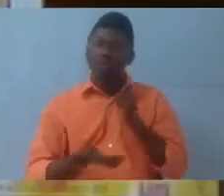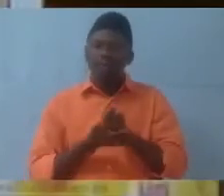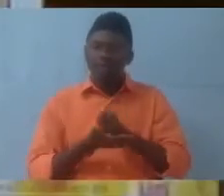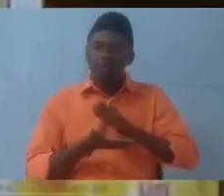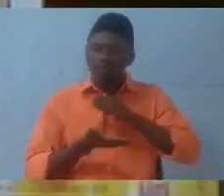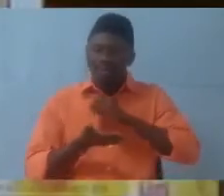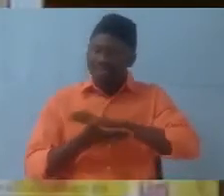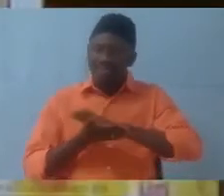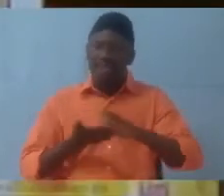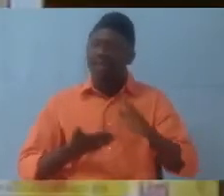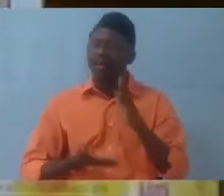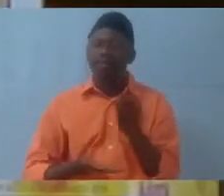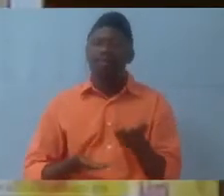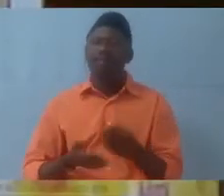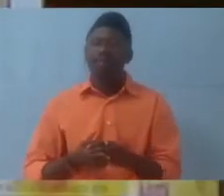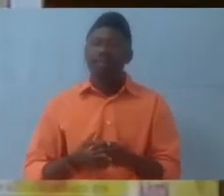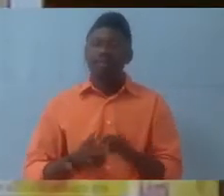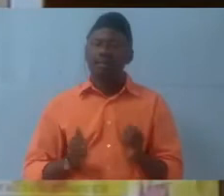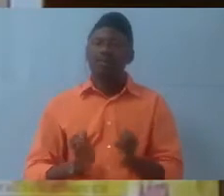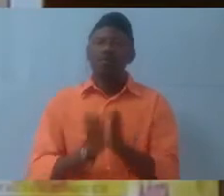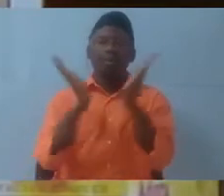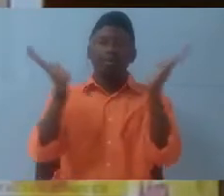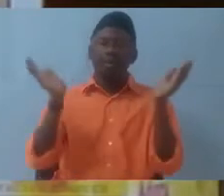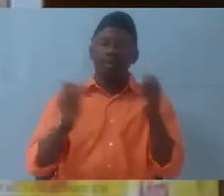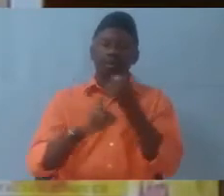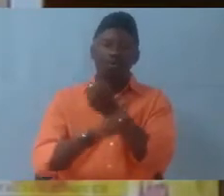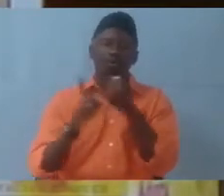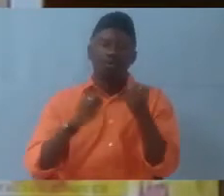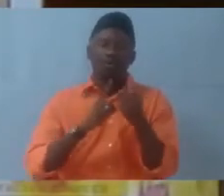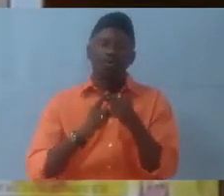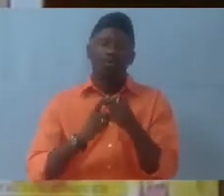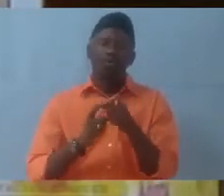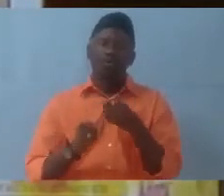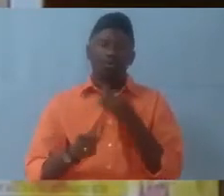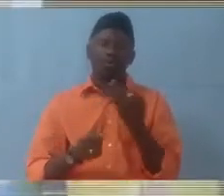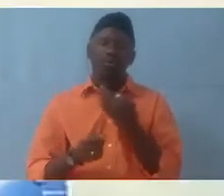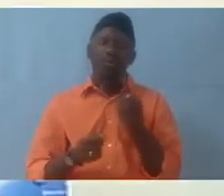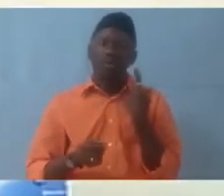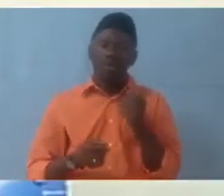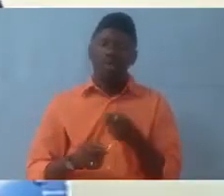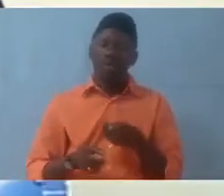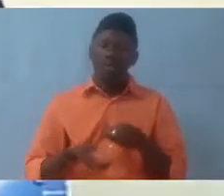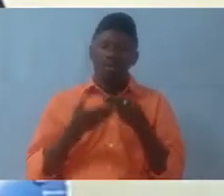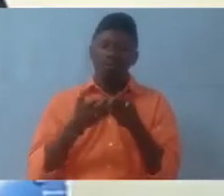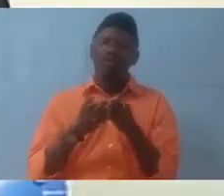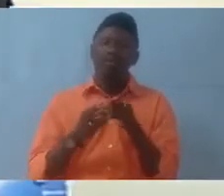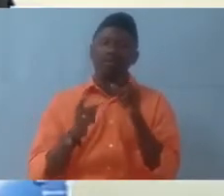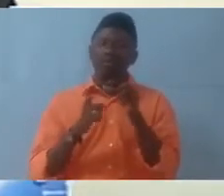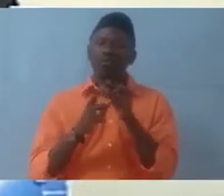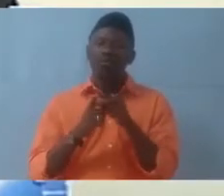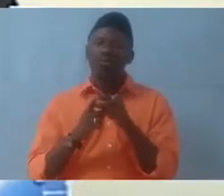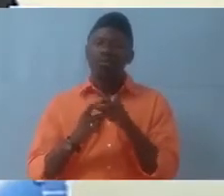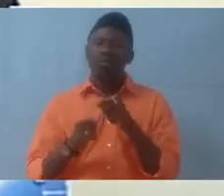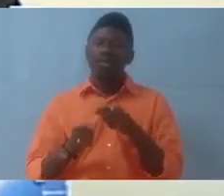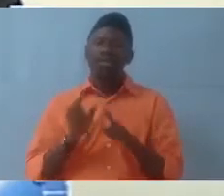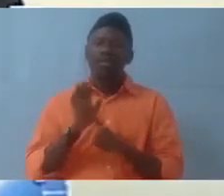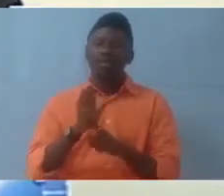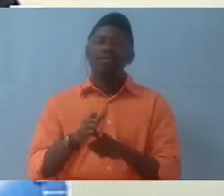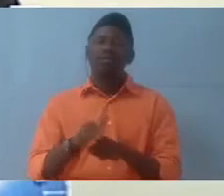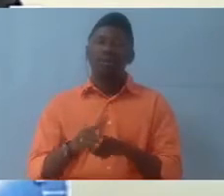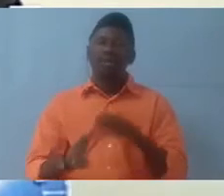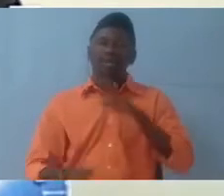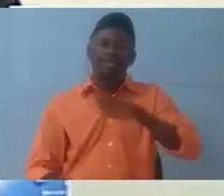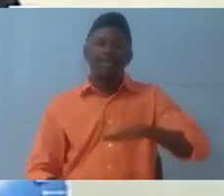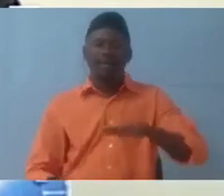yenn boori. He compared the situation to, because he likes giving proverbs, so he compared the situation to a child who